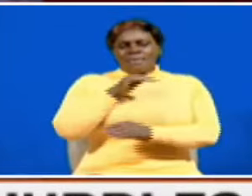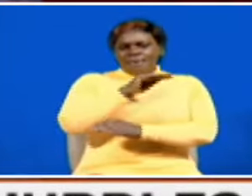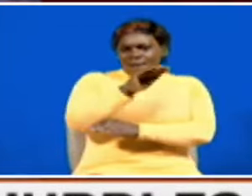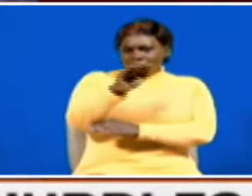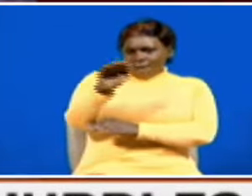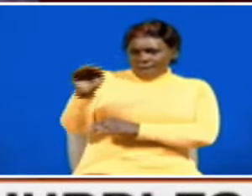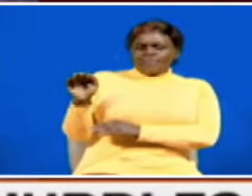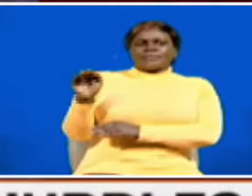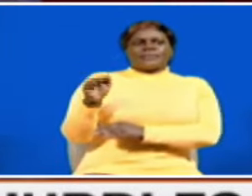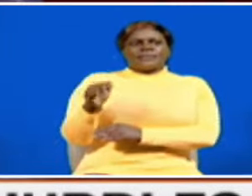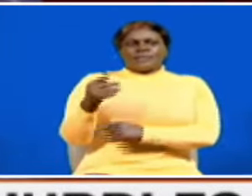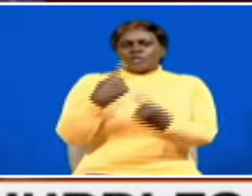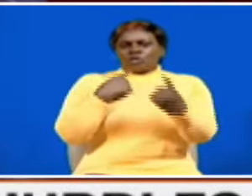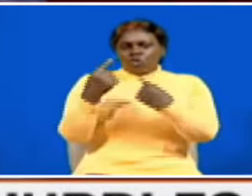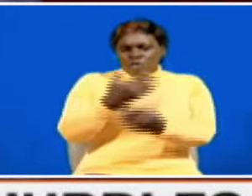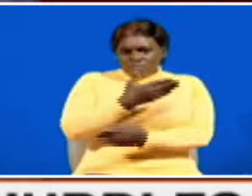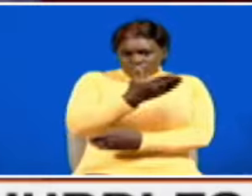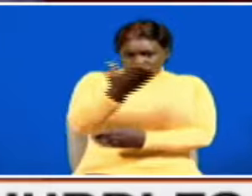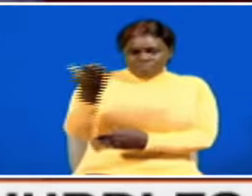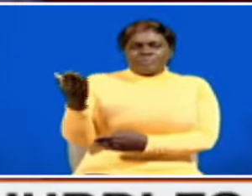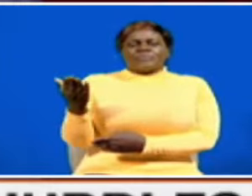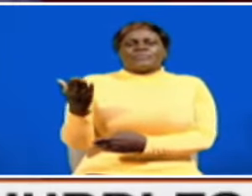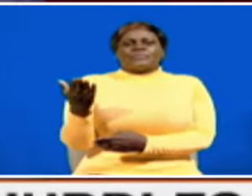Nawauliza, and I am speaking to you